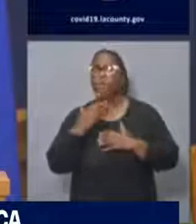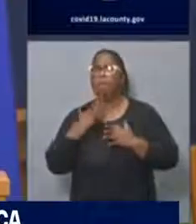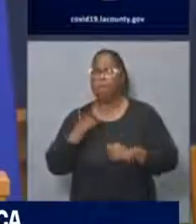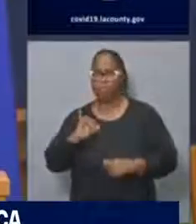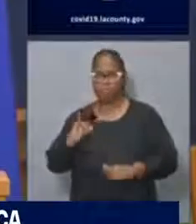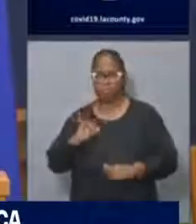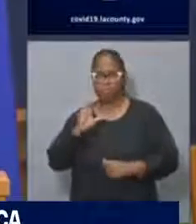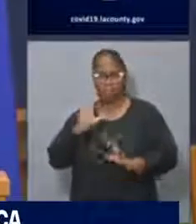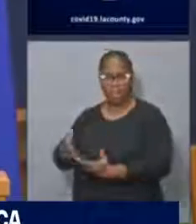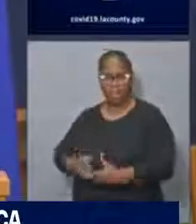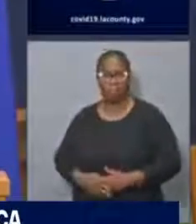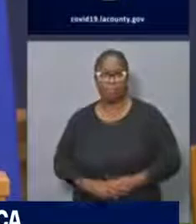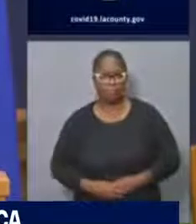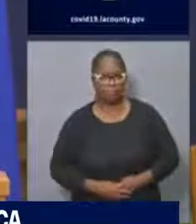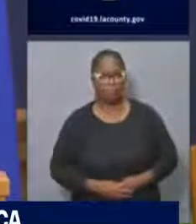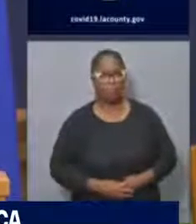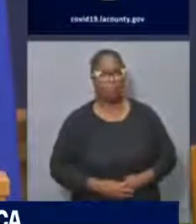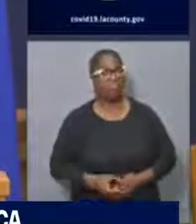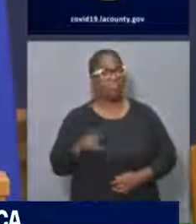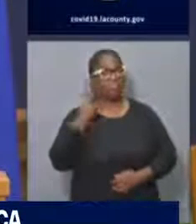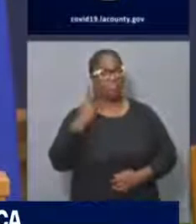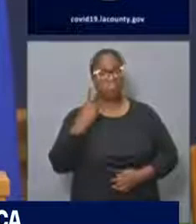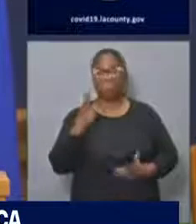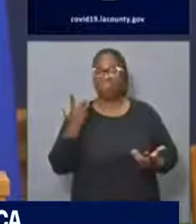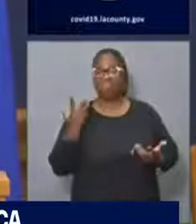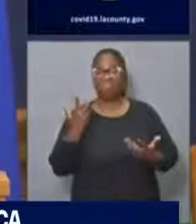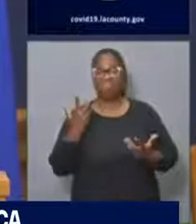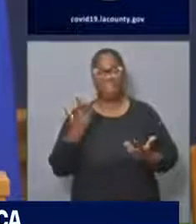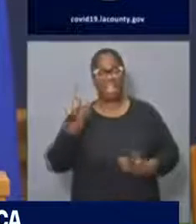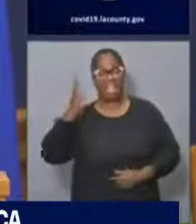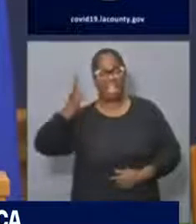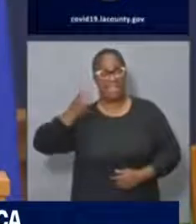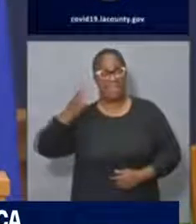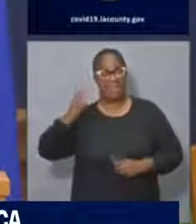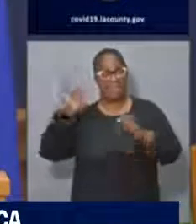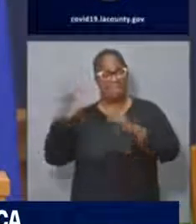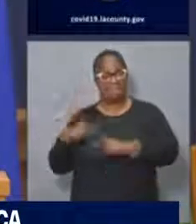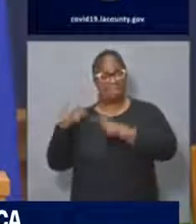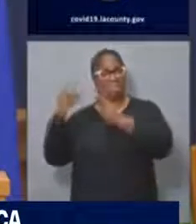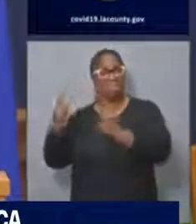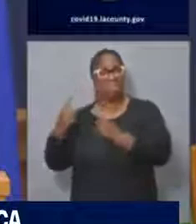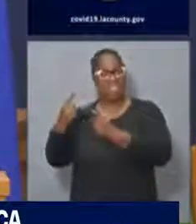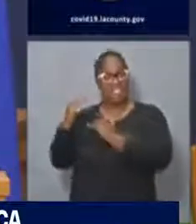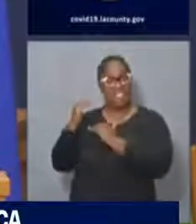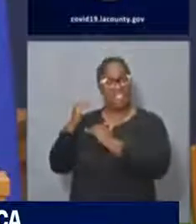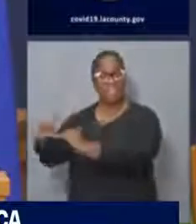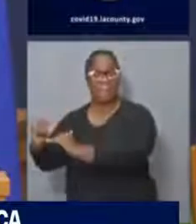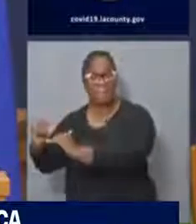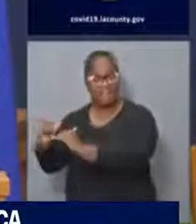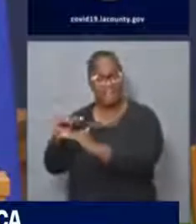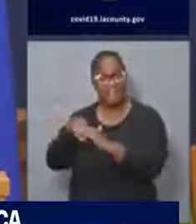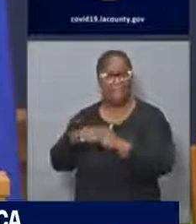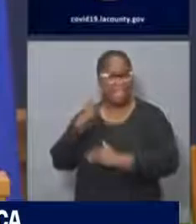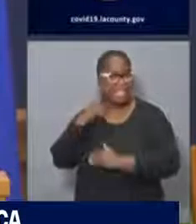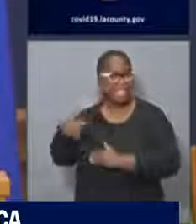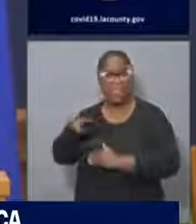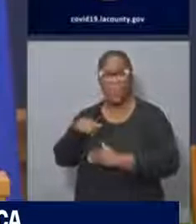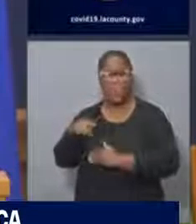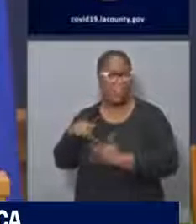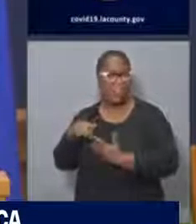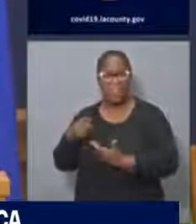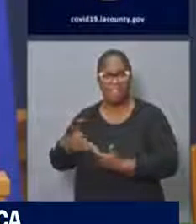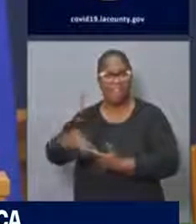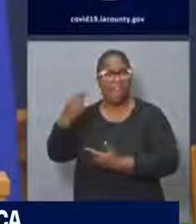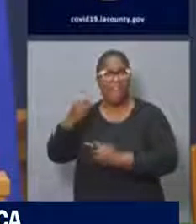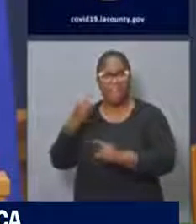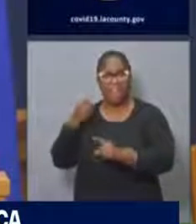insurance. Understanding the historic limitations to access and the potential mistrust of the healthcare system that many of our highly